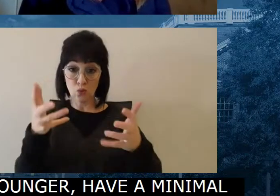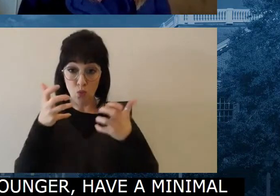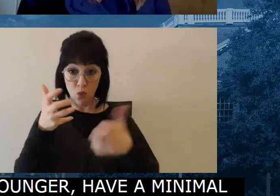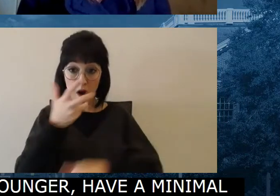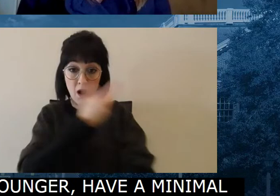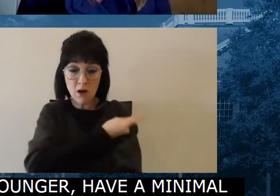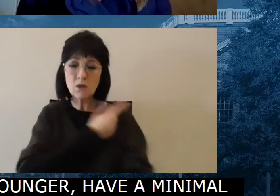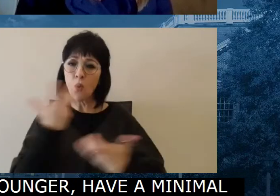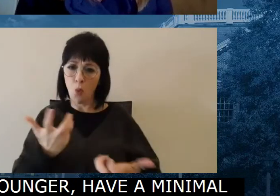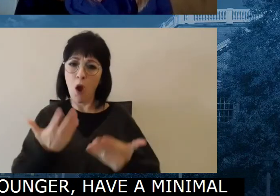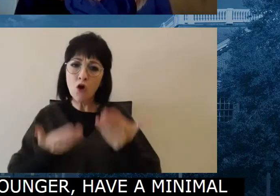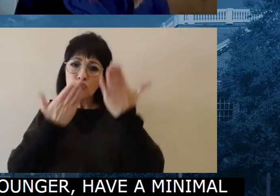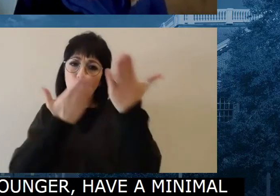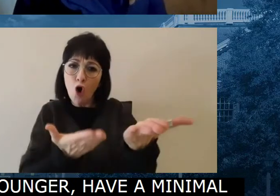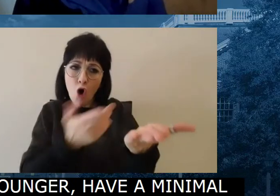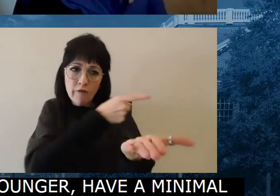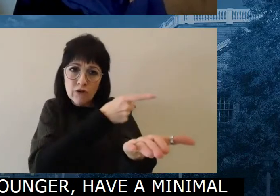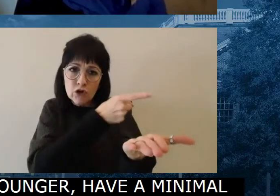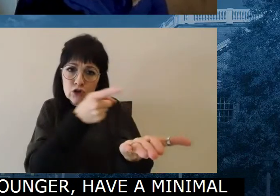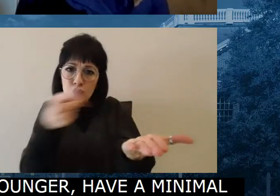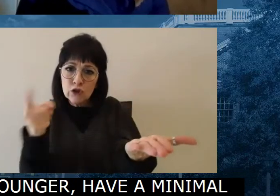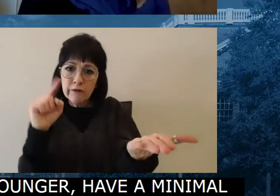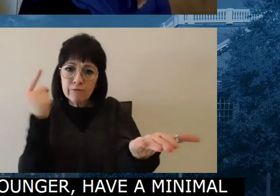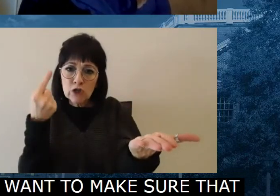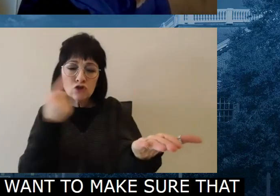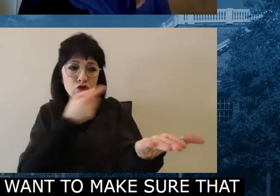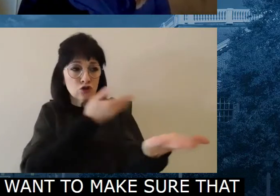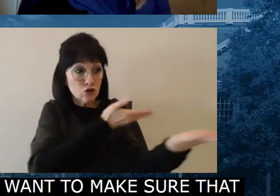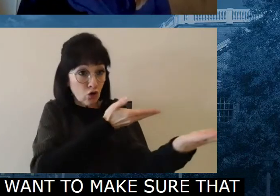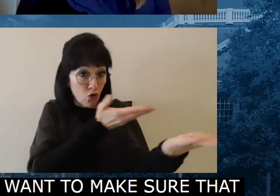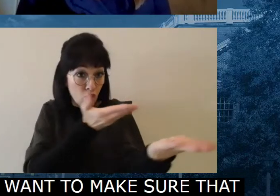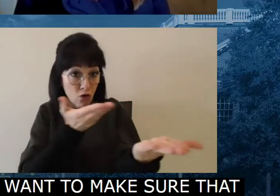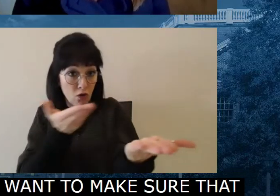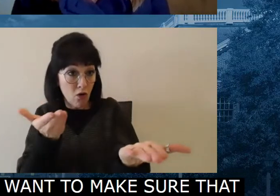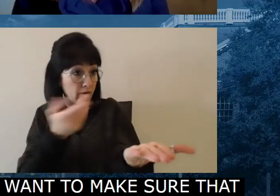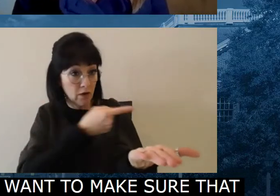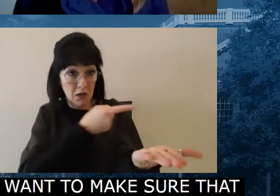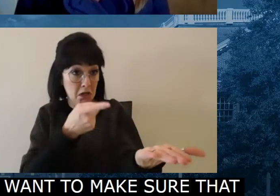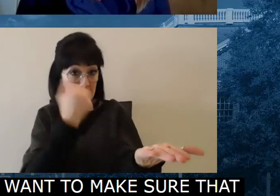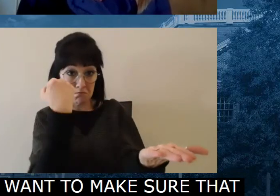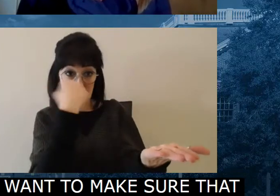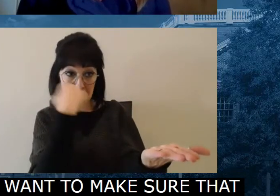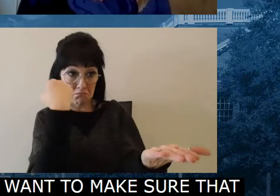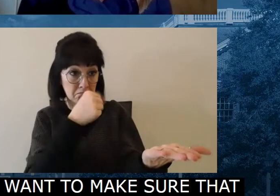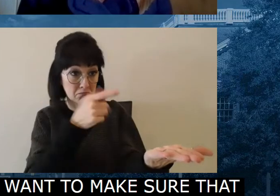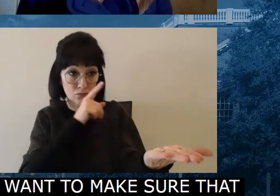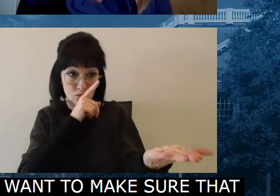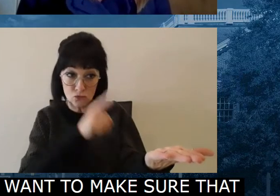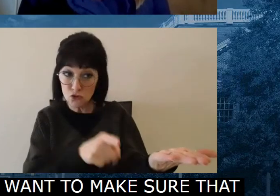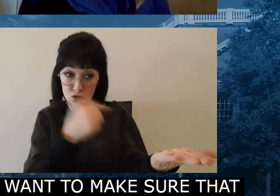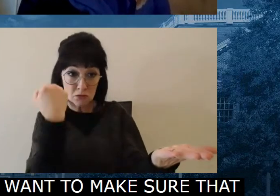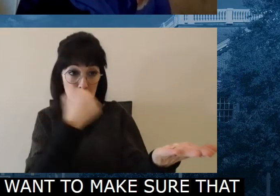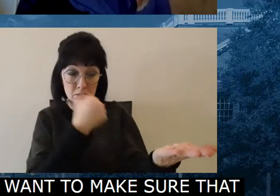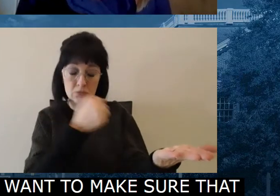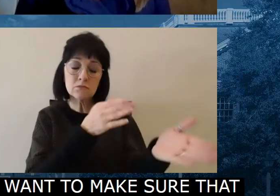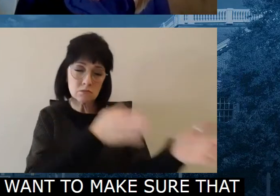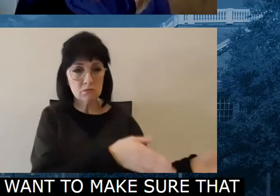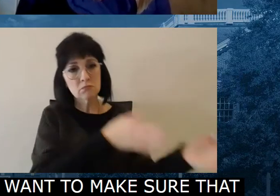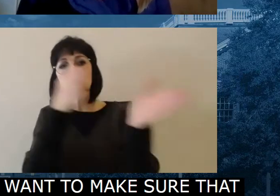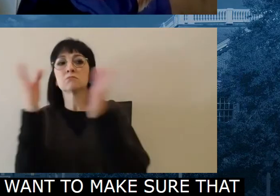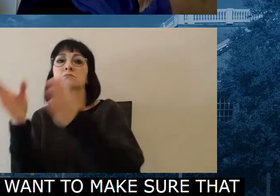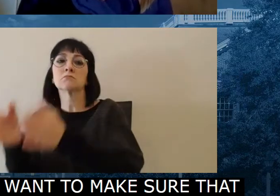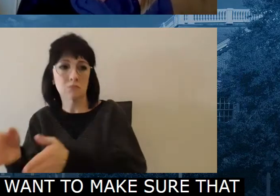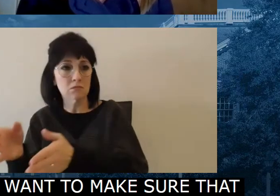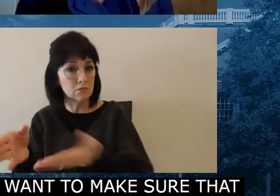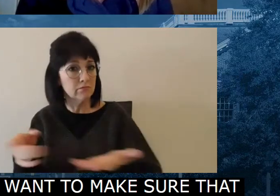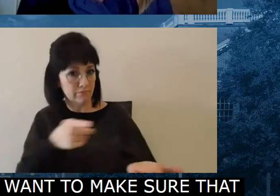to get vaccinated. We are, as you've heard from Secretary Bunting, we're excited